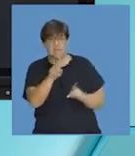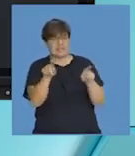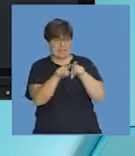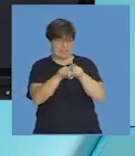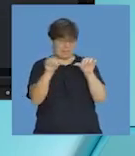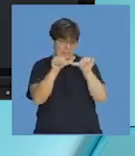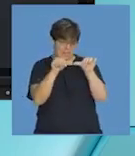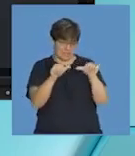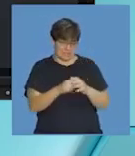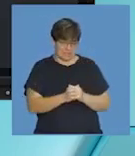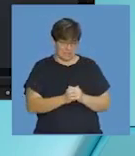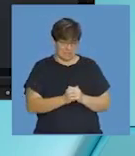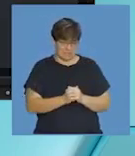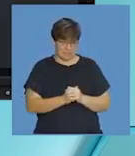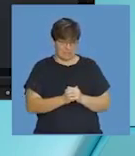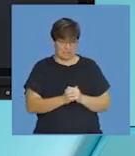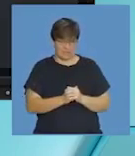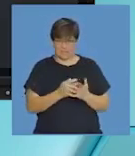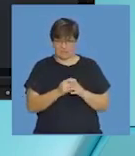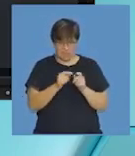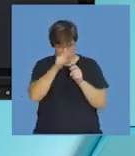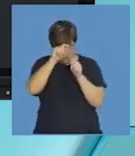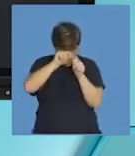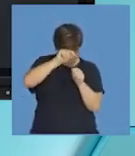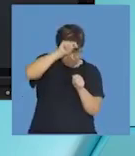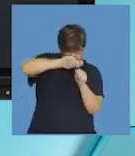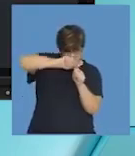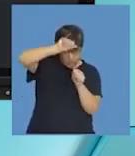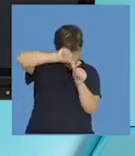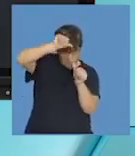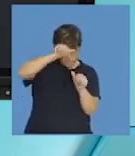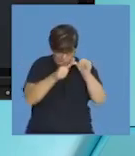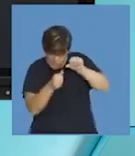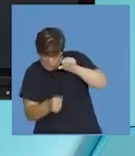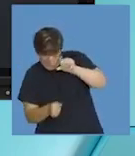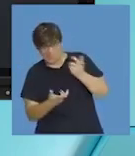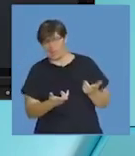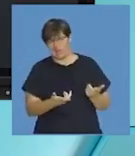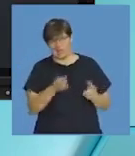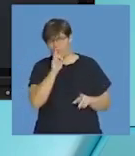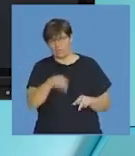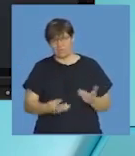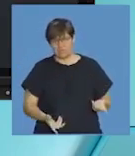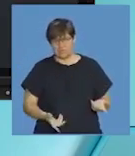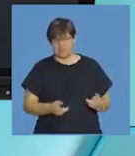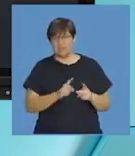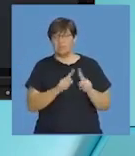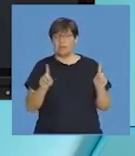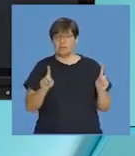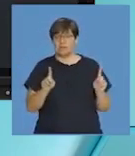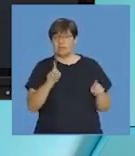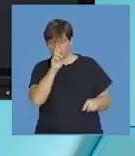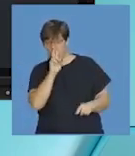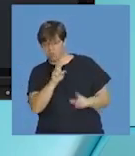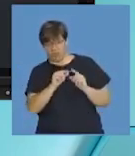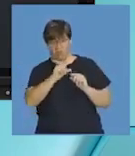the same size. Your examiner is not going to take out a ruler and measure it, okay? But if it